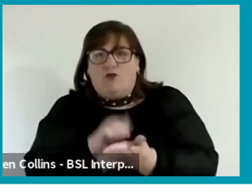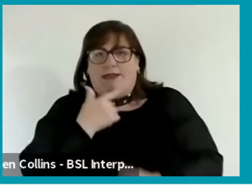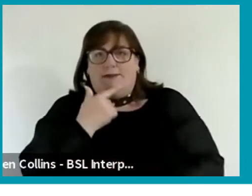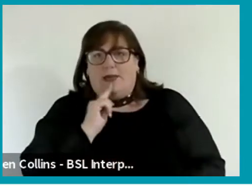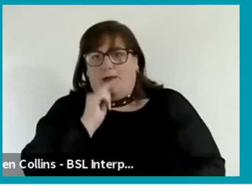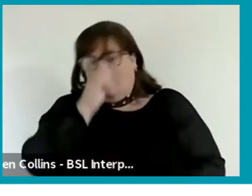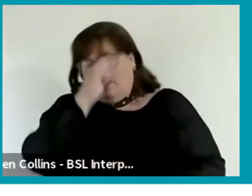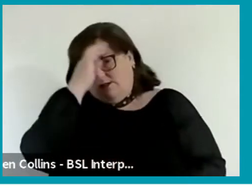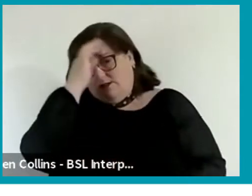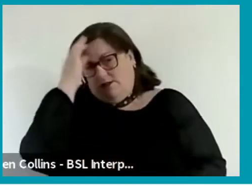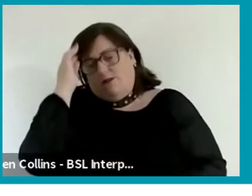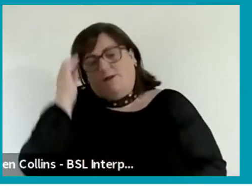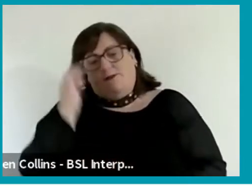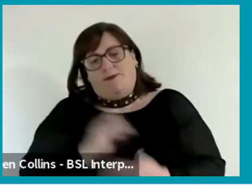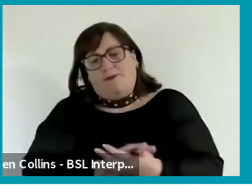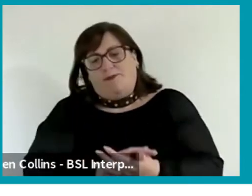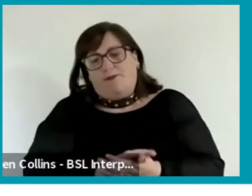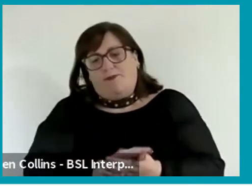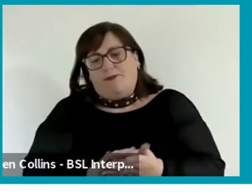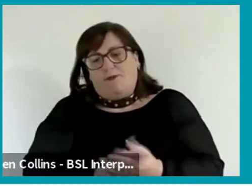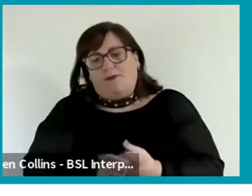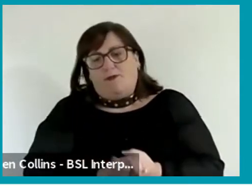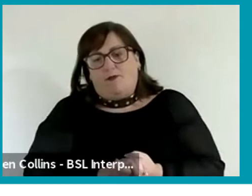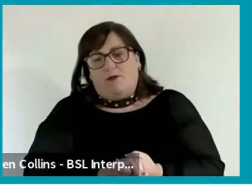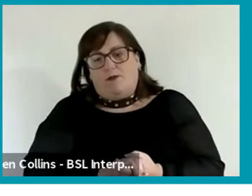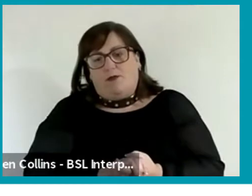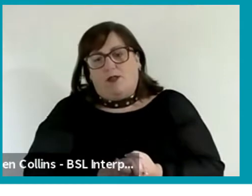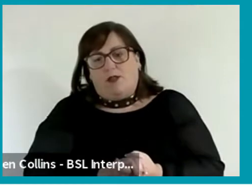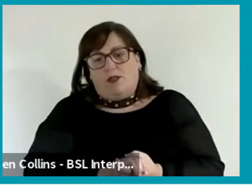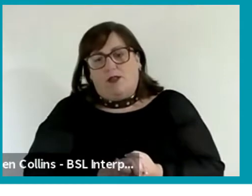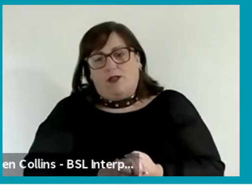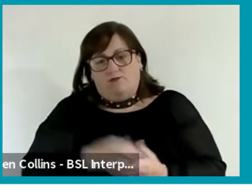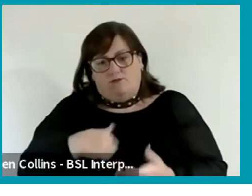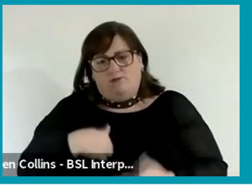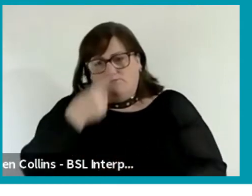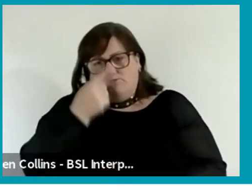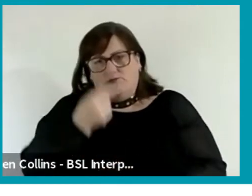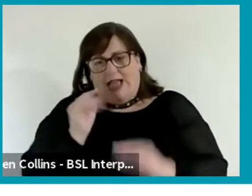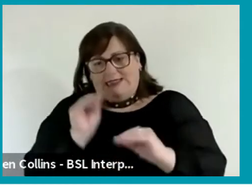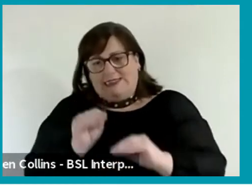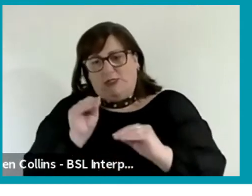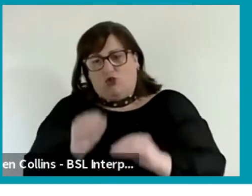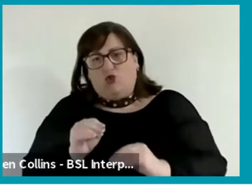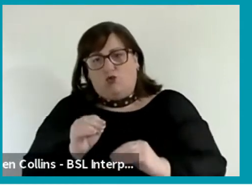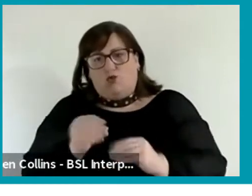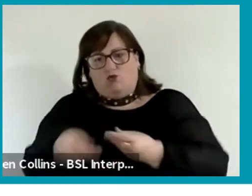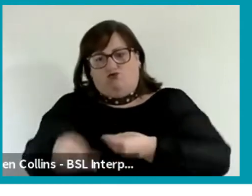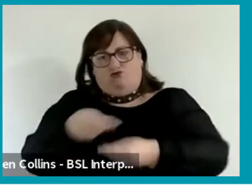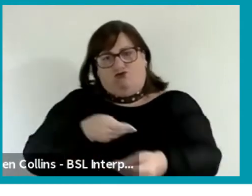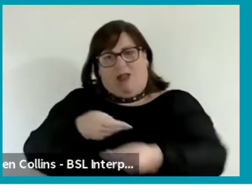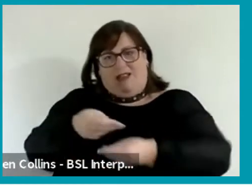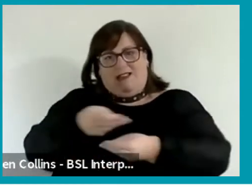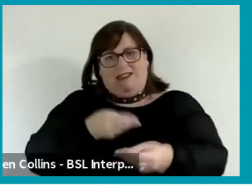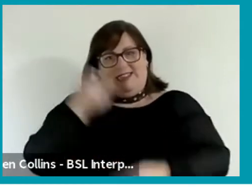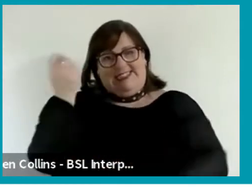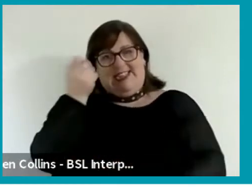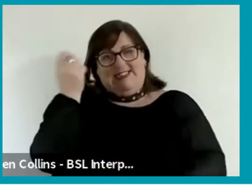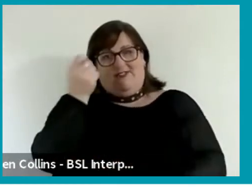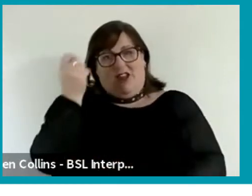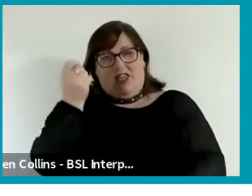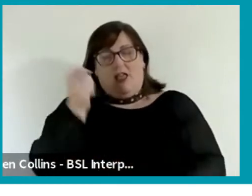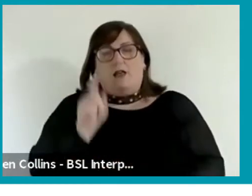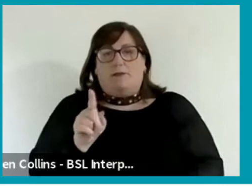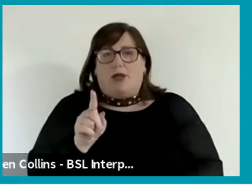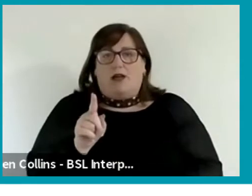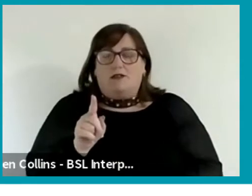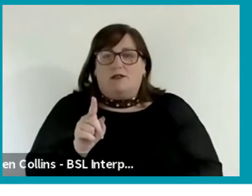be, to be taught to trade successfully, it's just like any other human being, any human